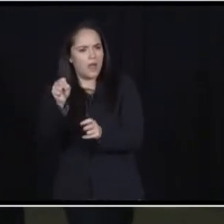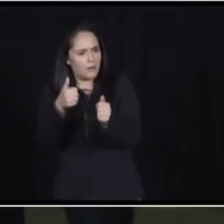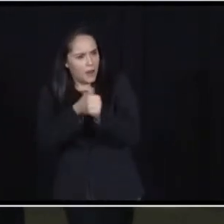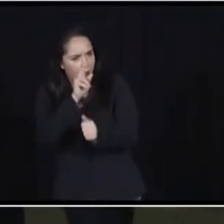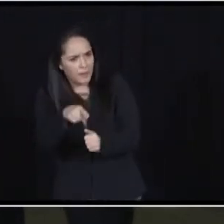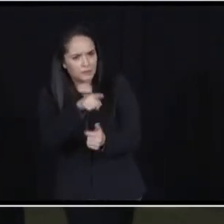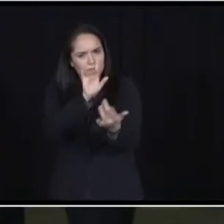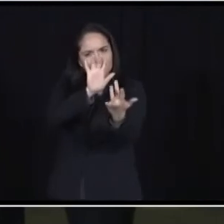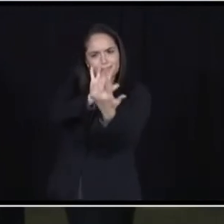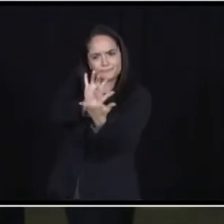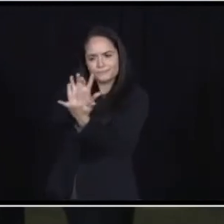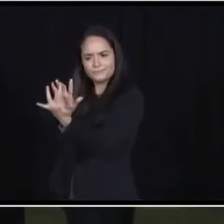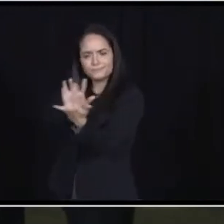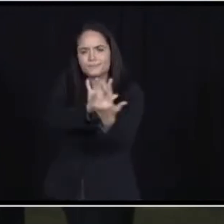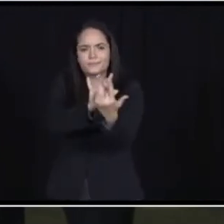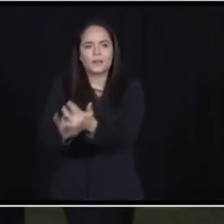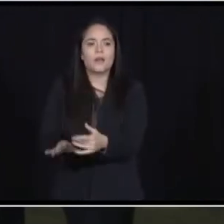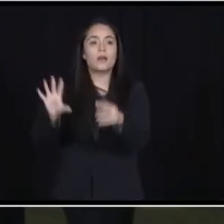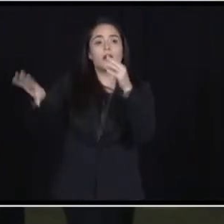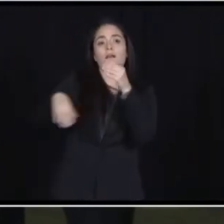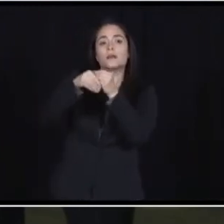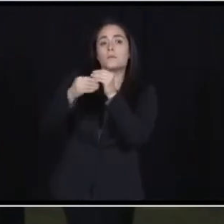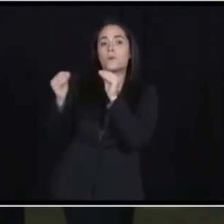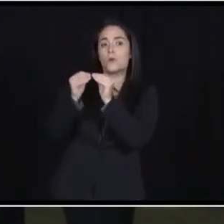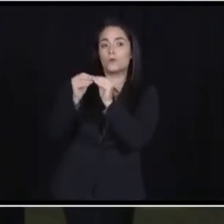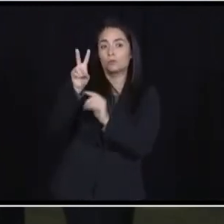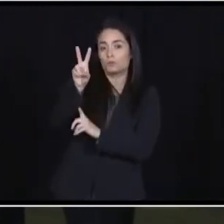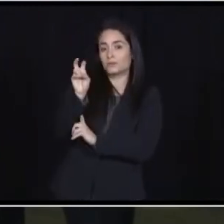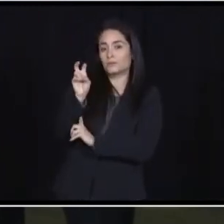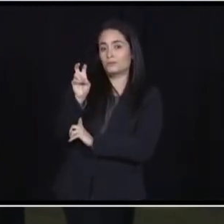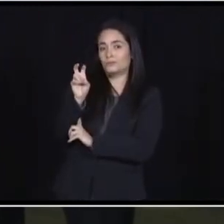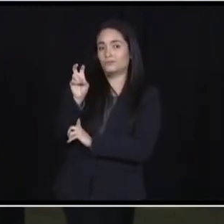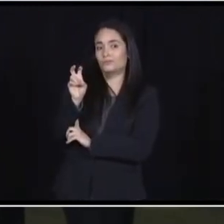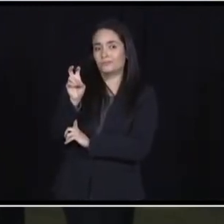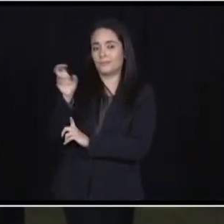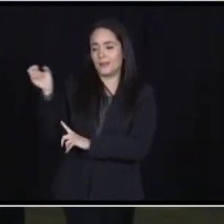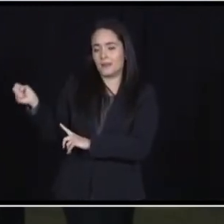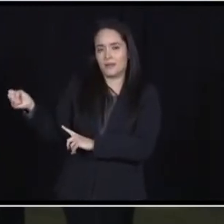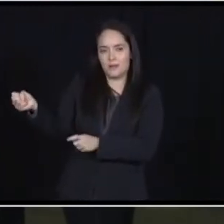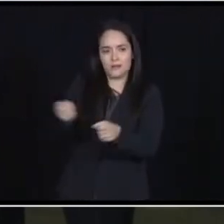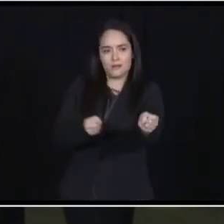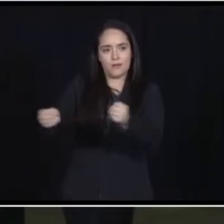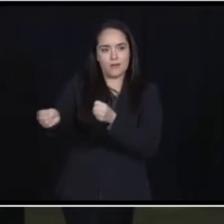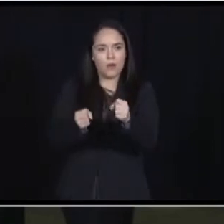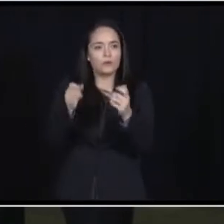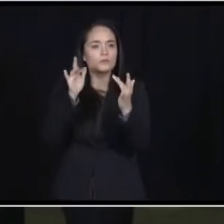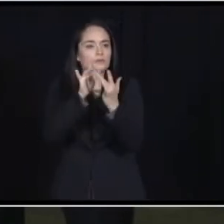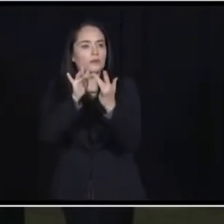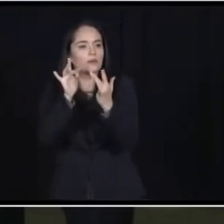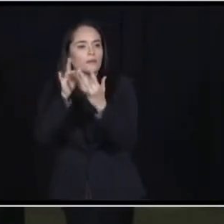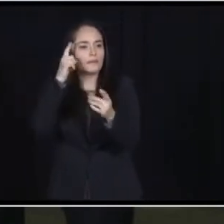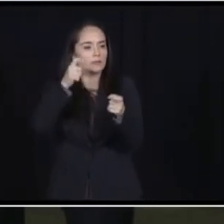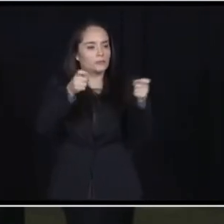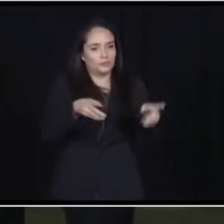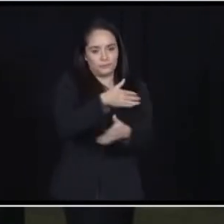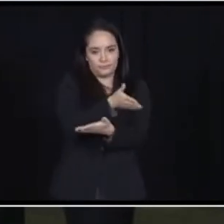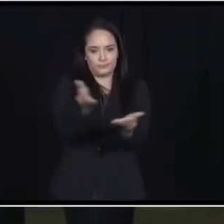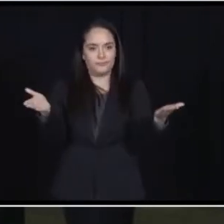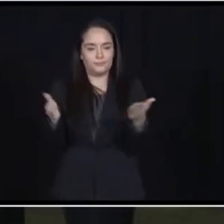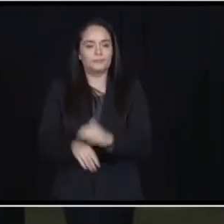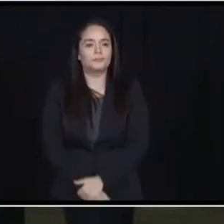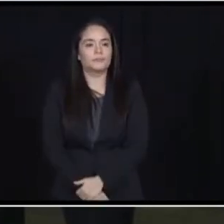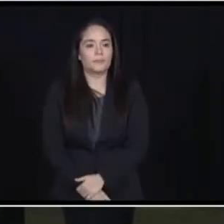and contact managers in Toronto, 150 in Ottawa, and we started with 70 in Peel, but we're continuing